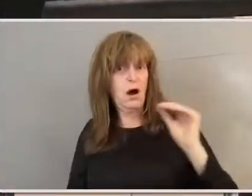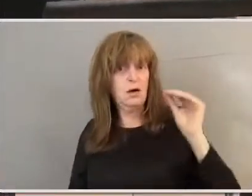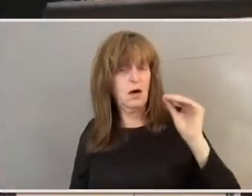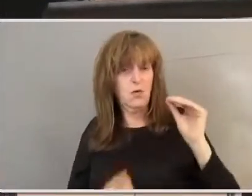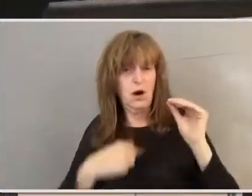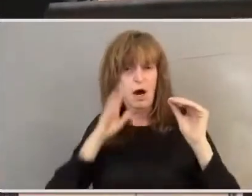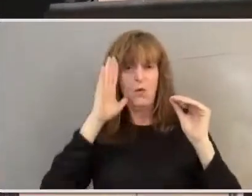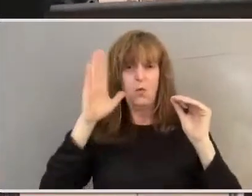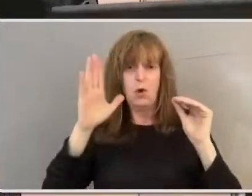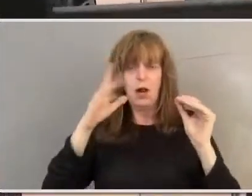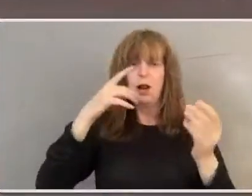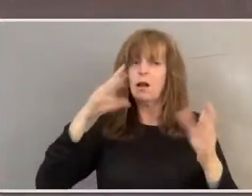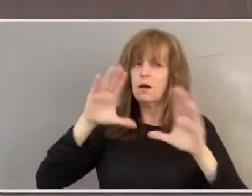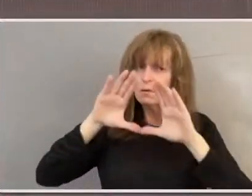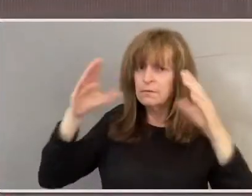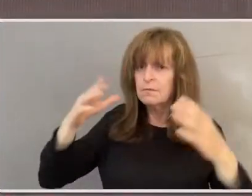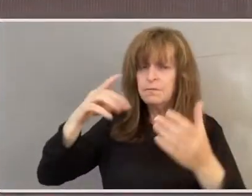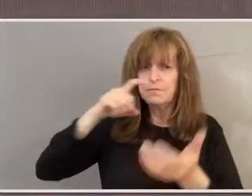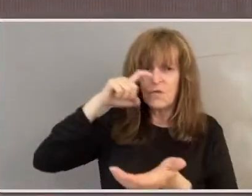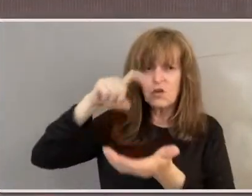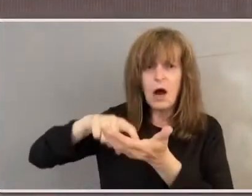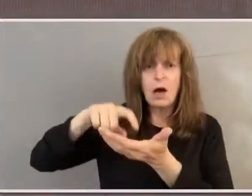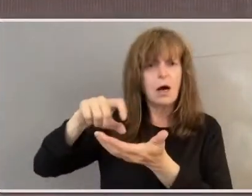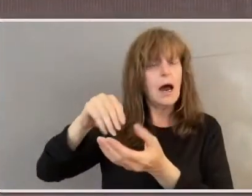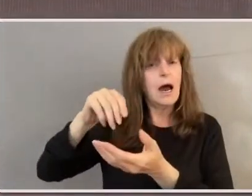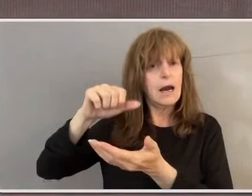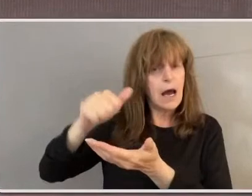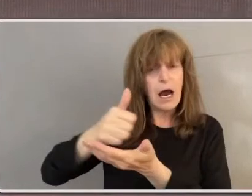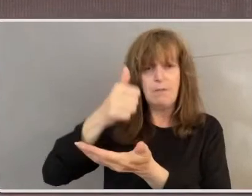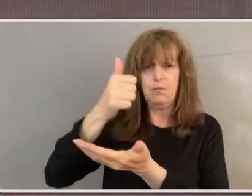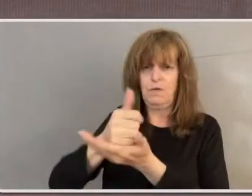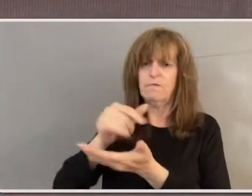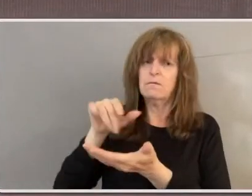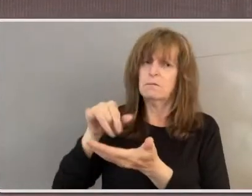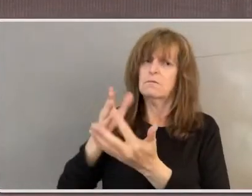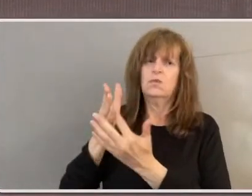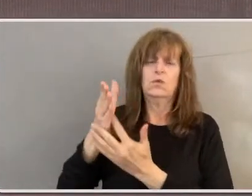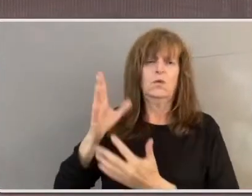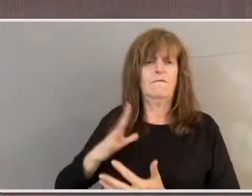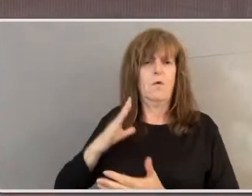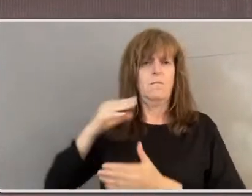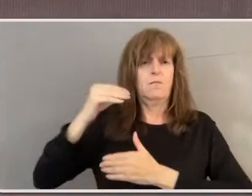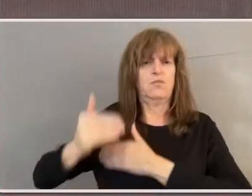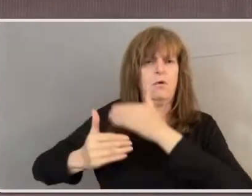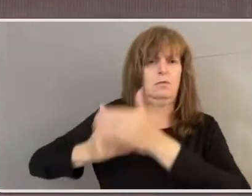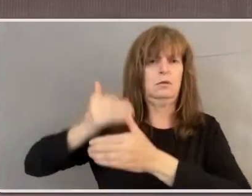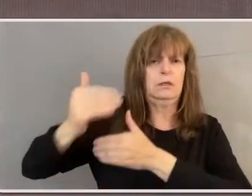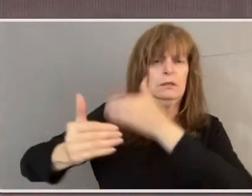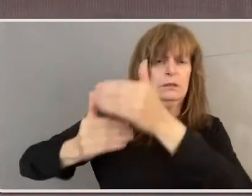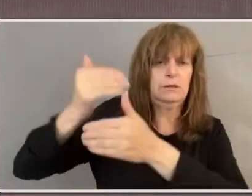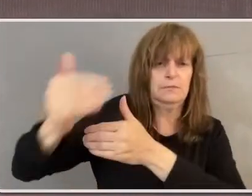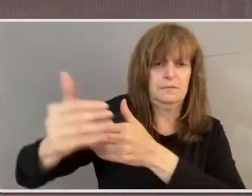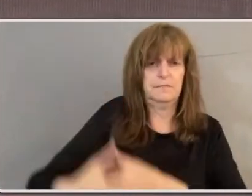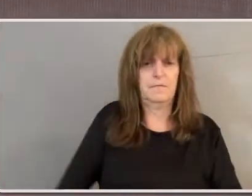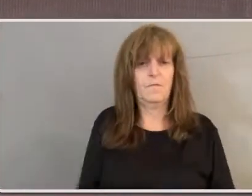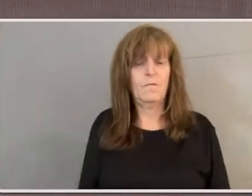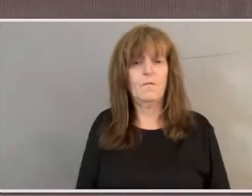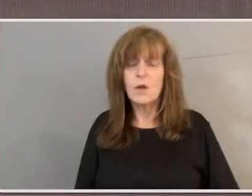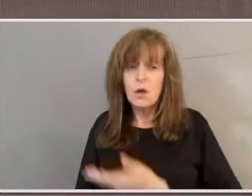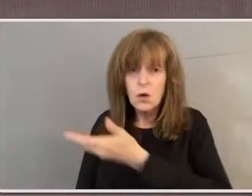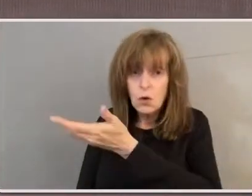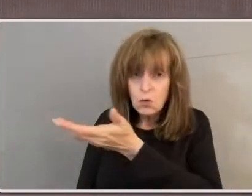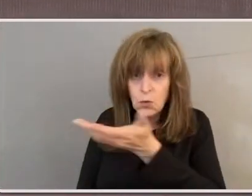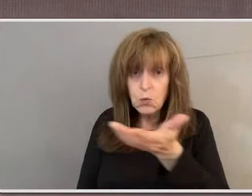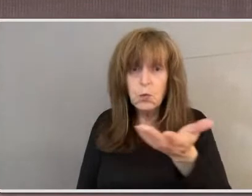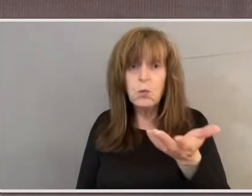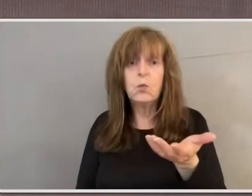As Ministers of the Crown, you will continue to advise me in the exercise of my constitutional powers and